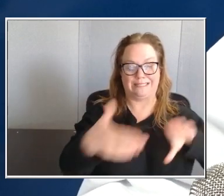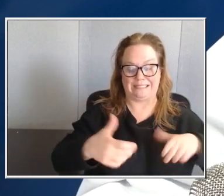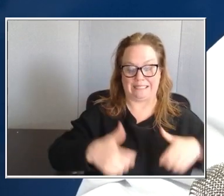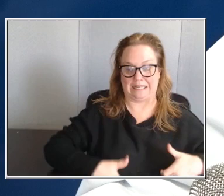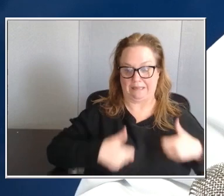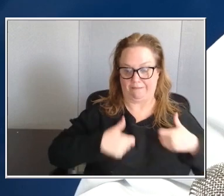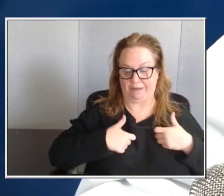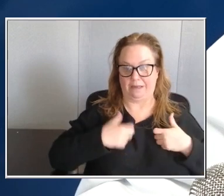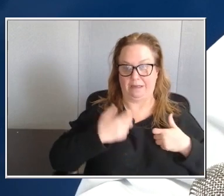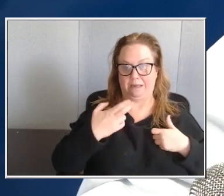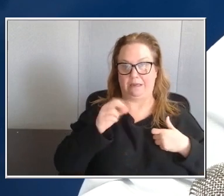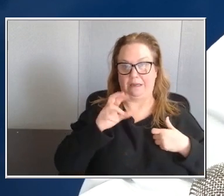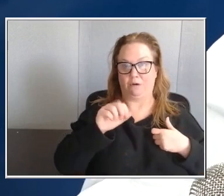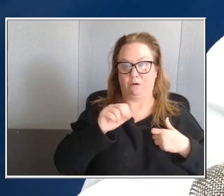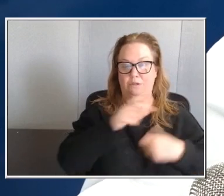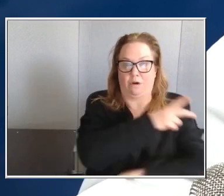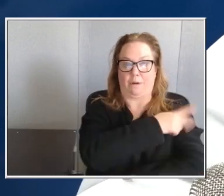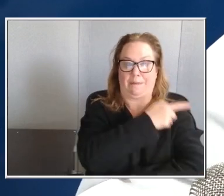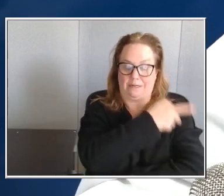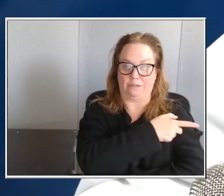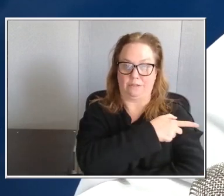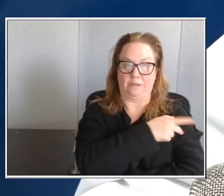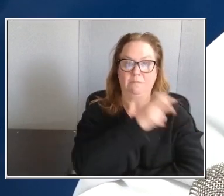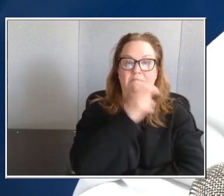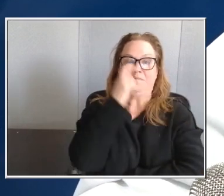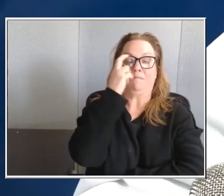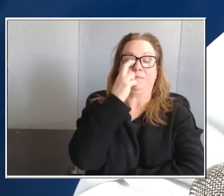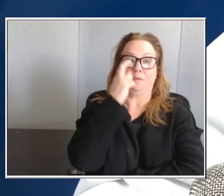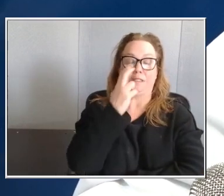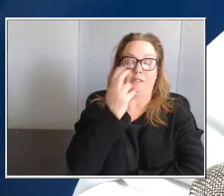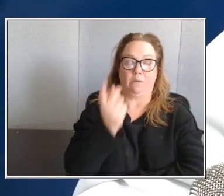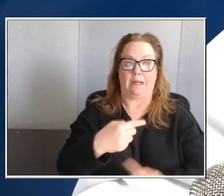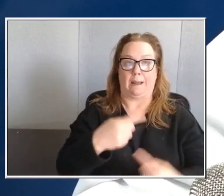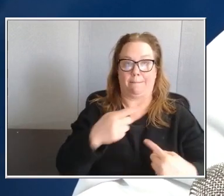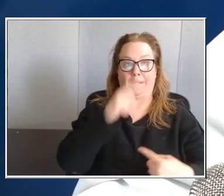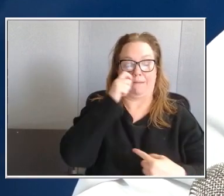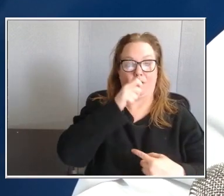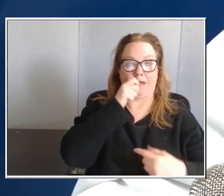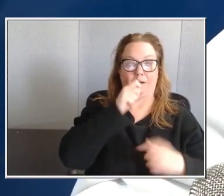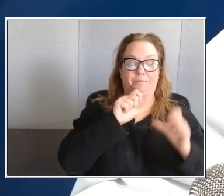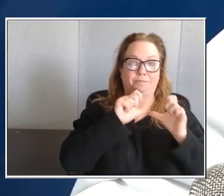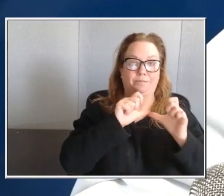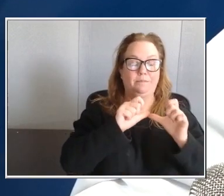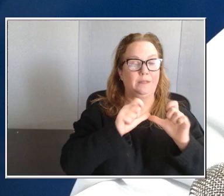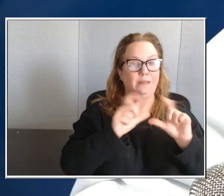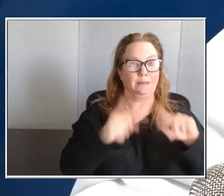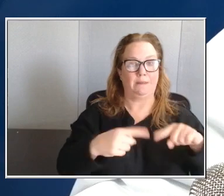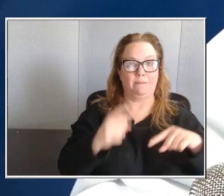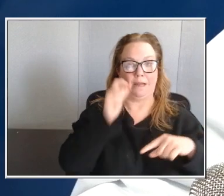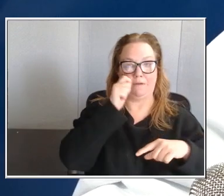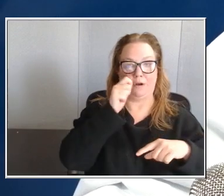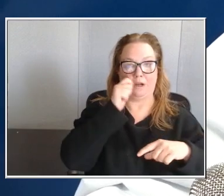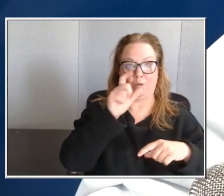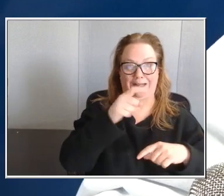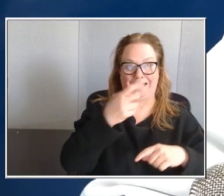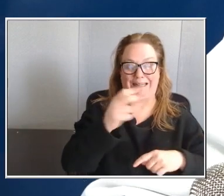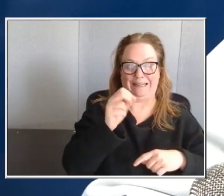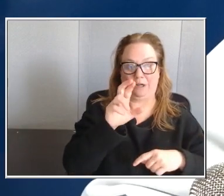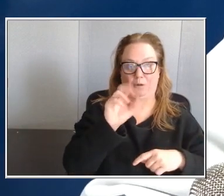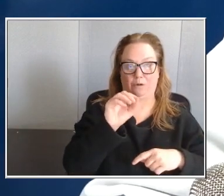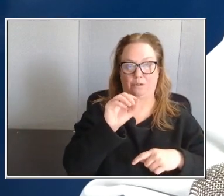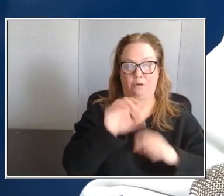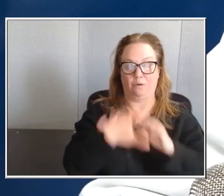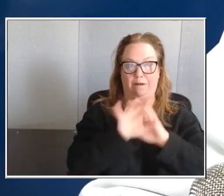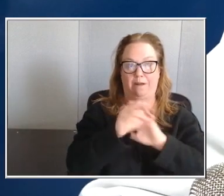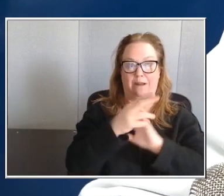there are heroes who are our patients. They're the reason we're here every day. They're the reason we're going to keep being here every day. We all need heroes. When we find heroes in